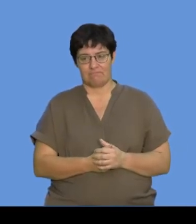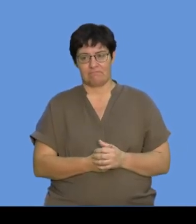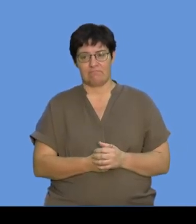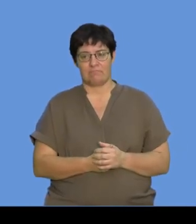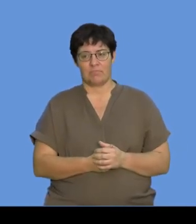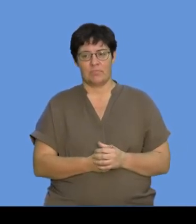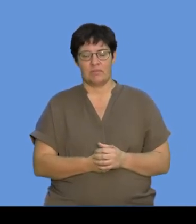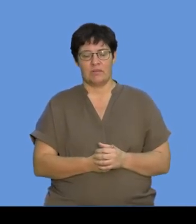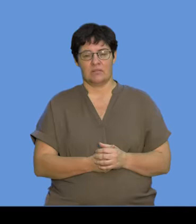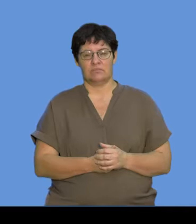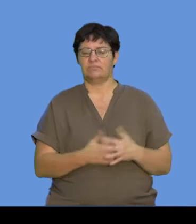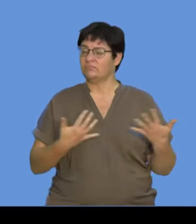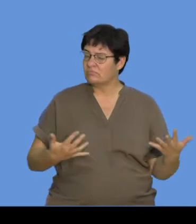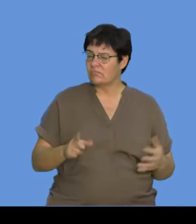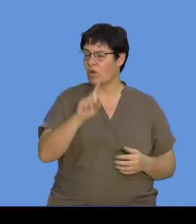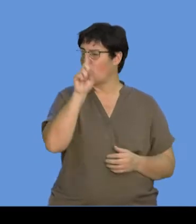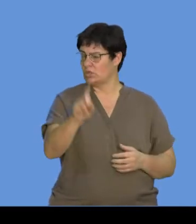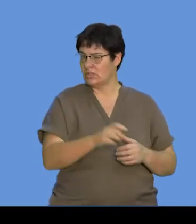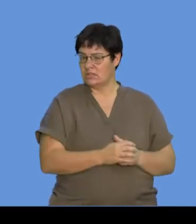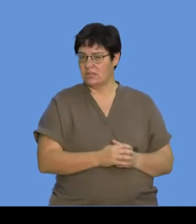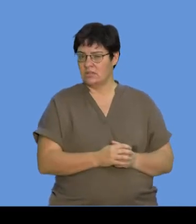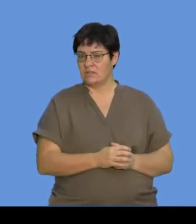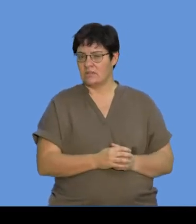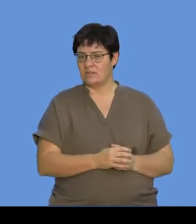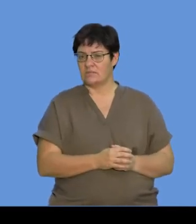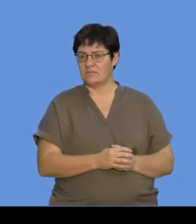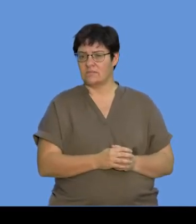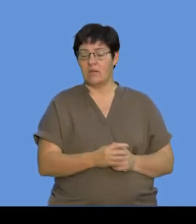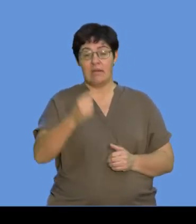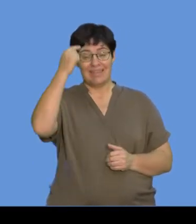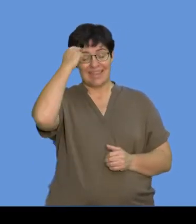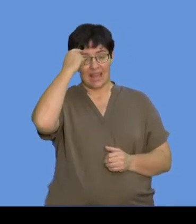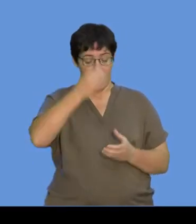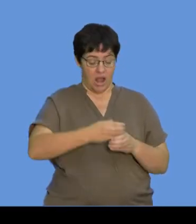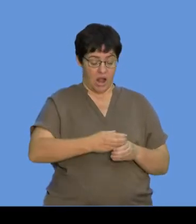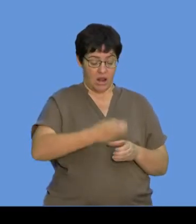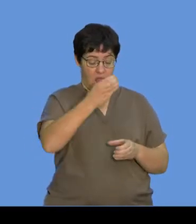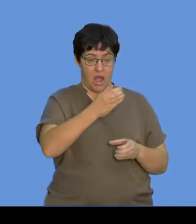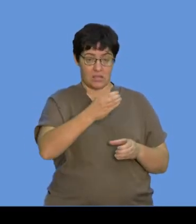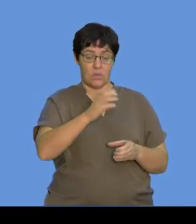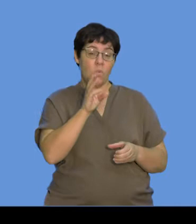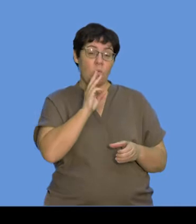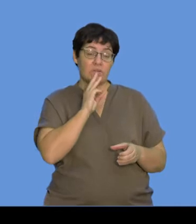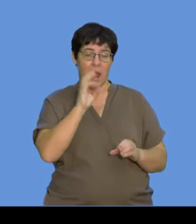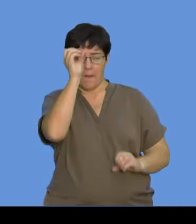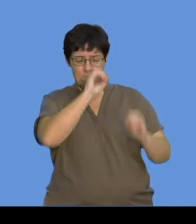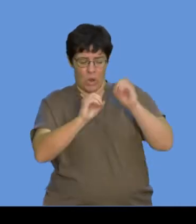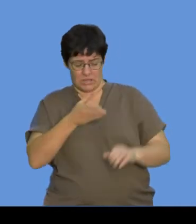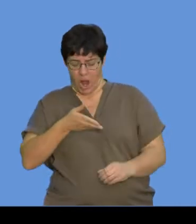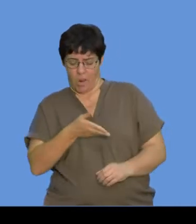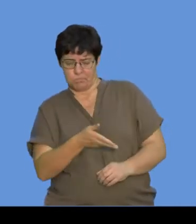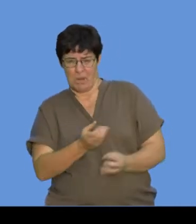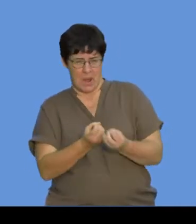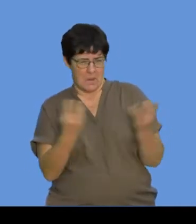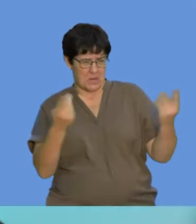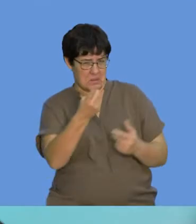Okay. Now, one big question: how many molecules do you think are present in a glass of water? Right. This is a